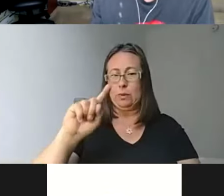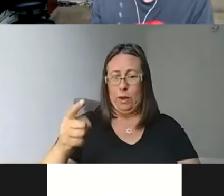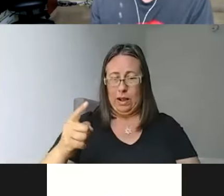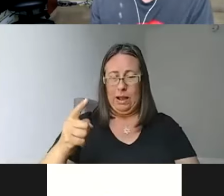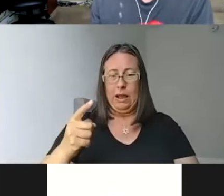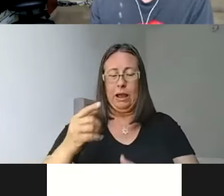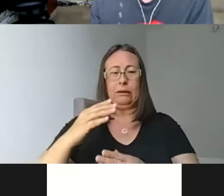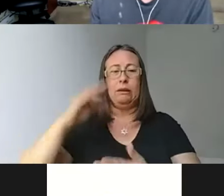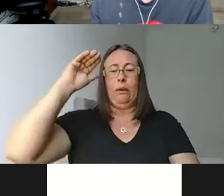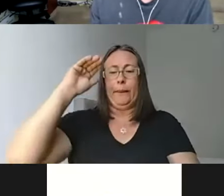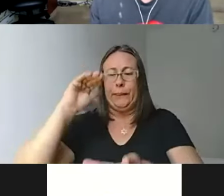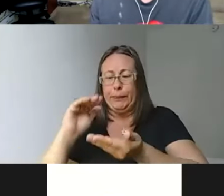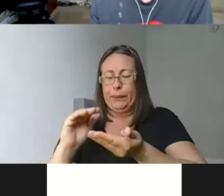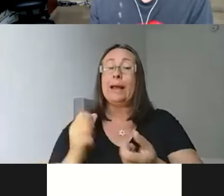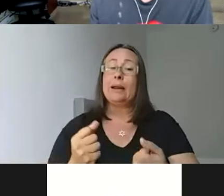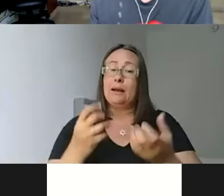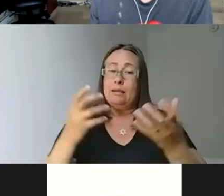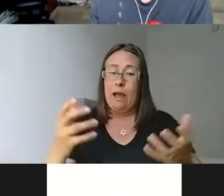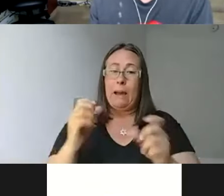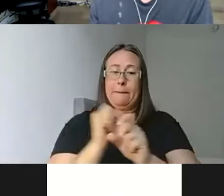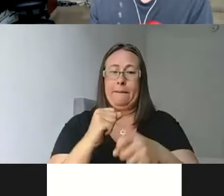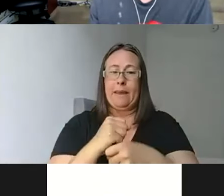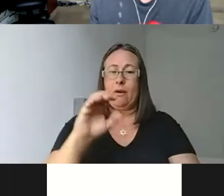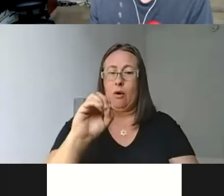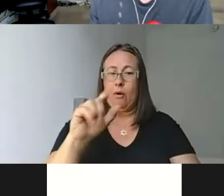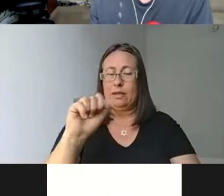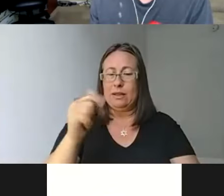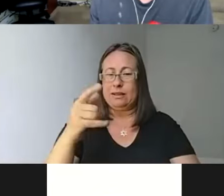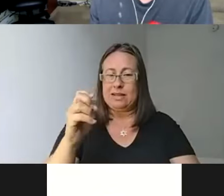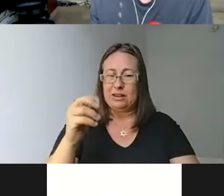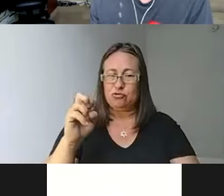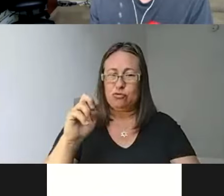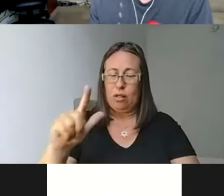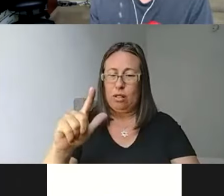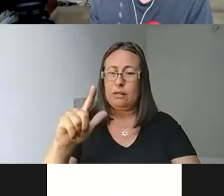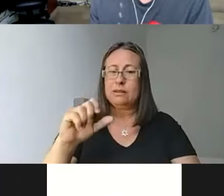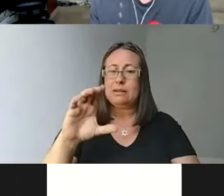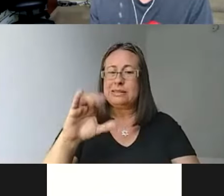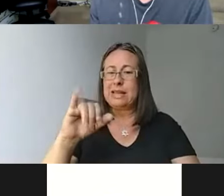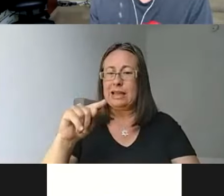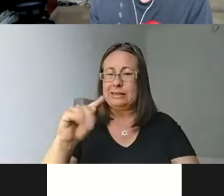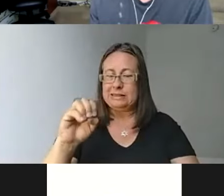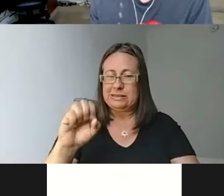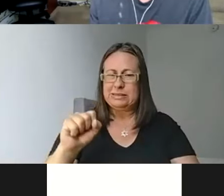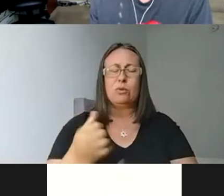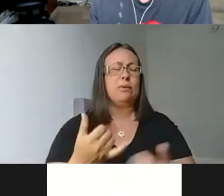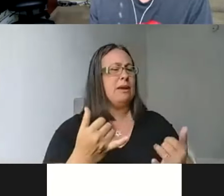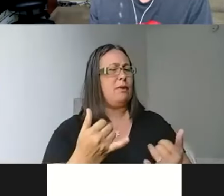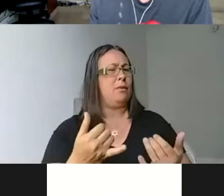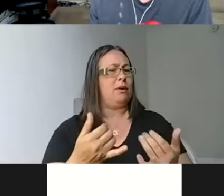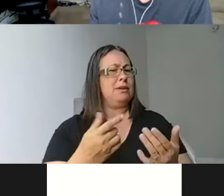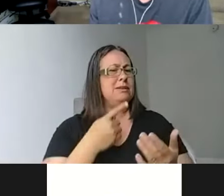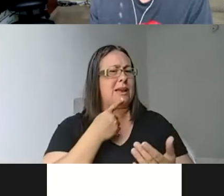positive progenitors make oligodendrocytes. And so now we're trying to ask, how is it that ASCO1